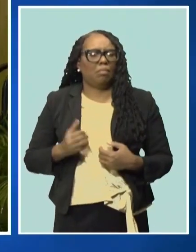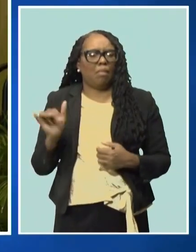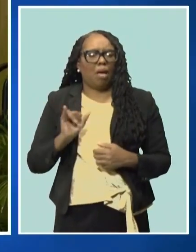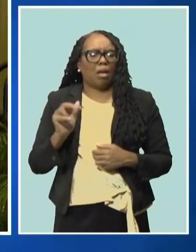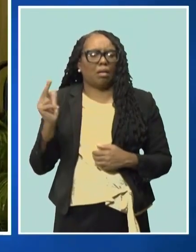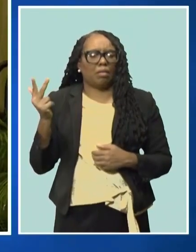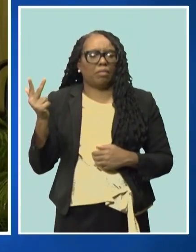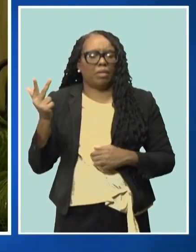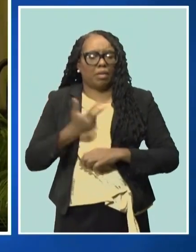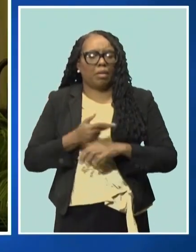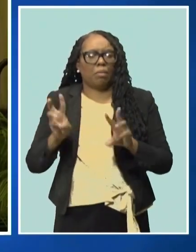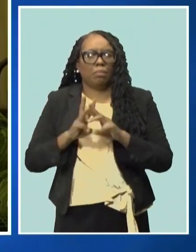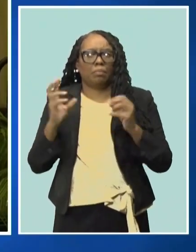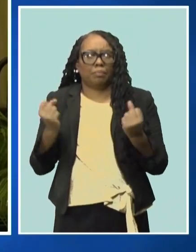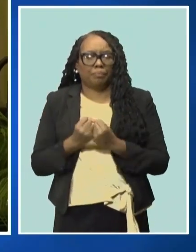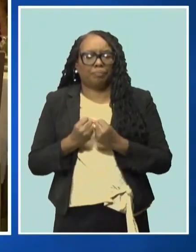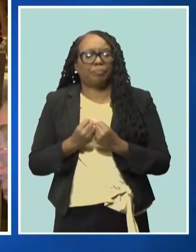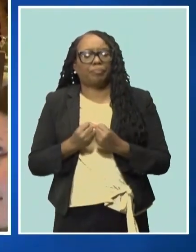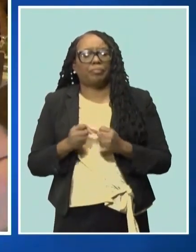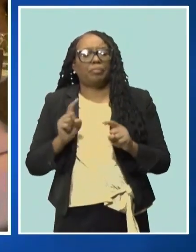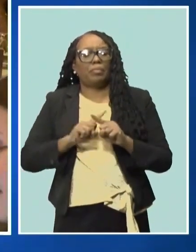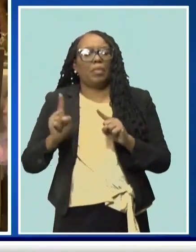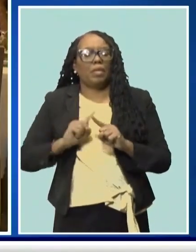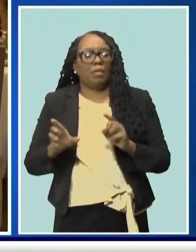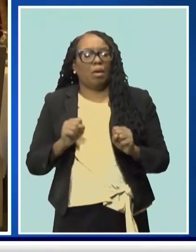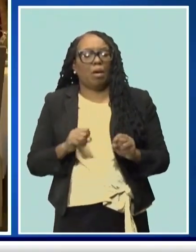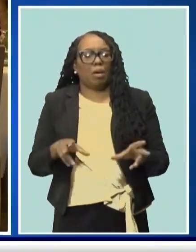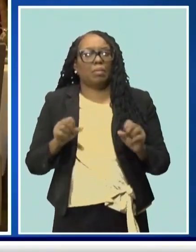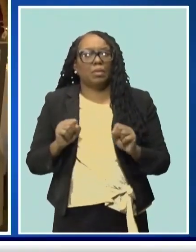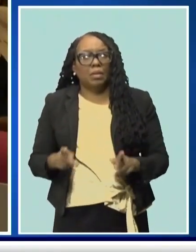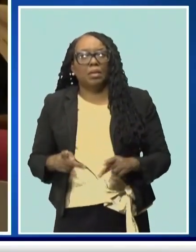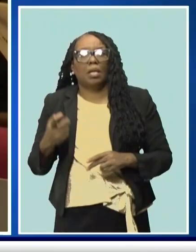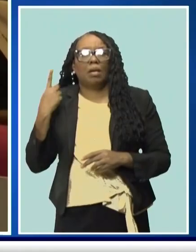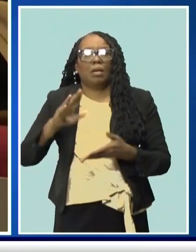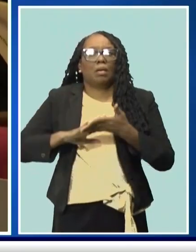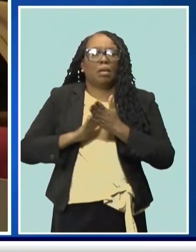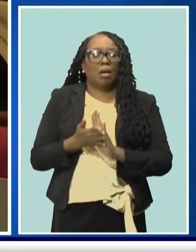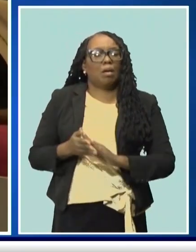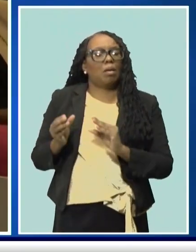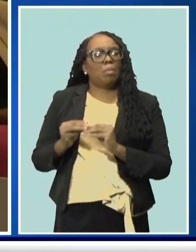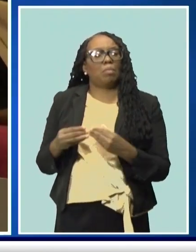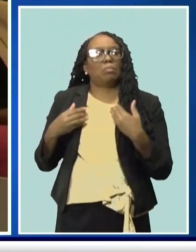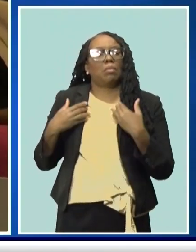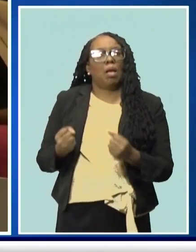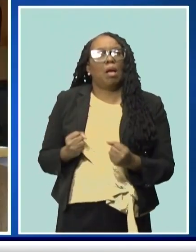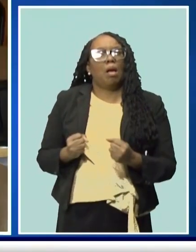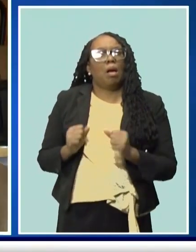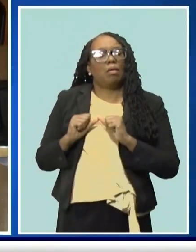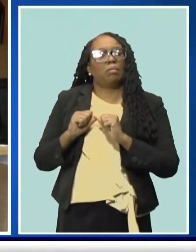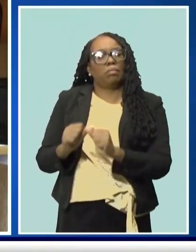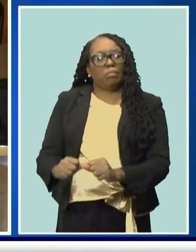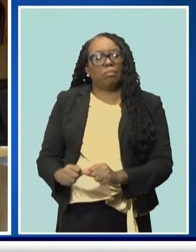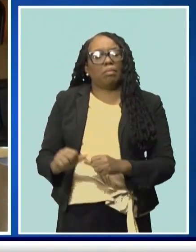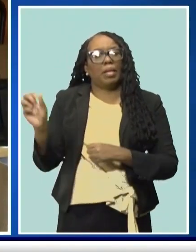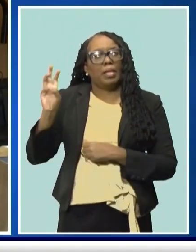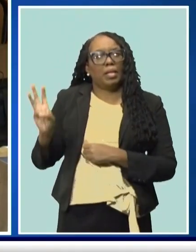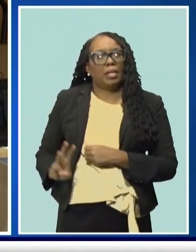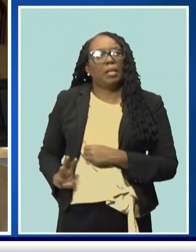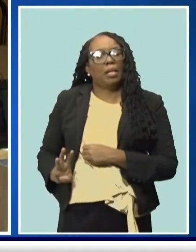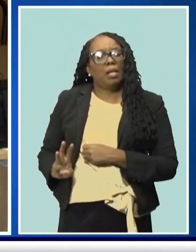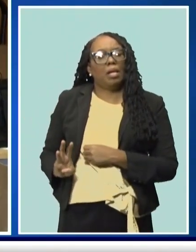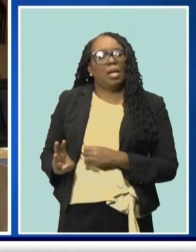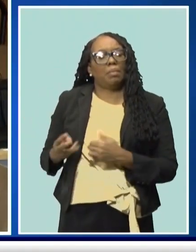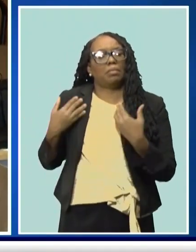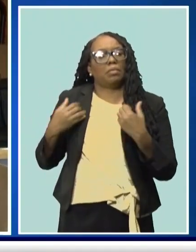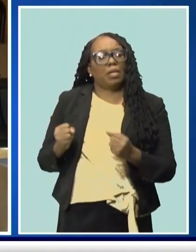and opportunities associated with transitioning to a climate-resilient, sustainable, low-carbon future with a specific focus on